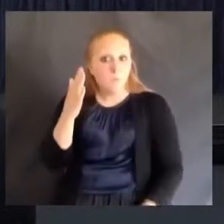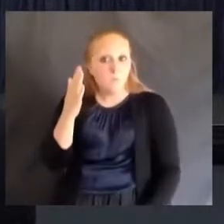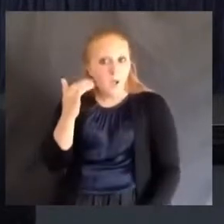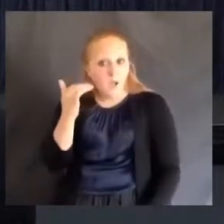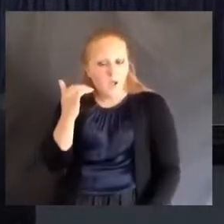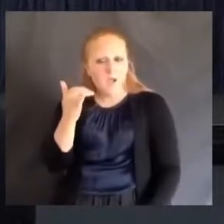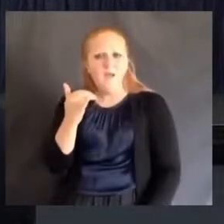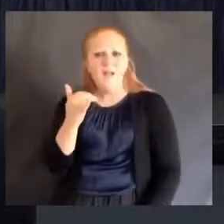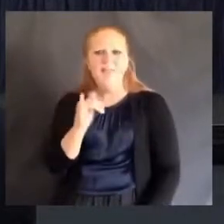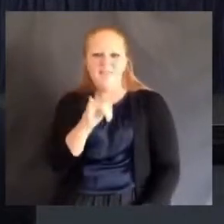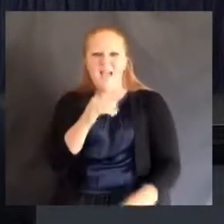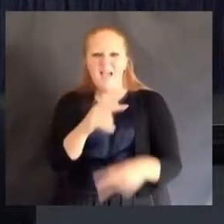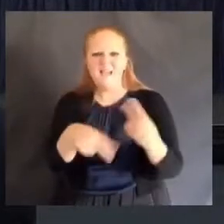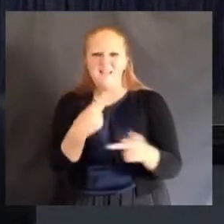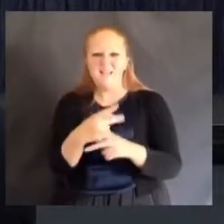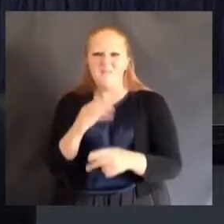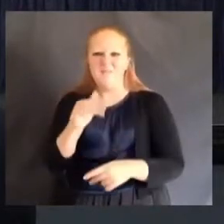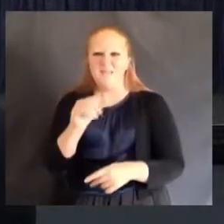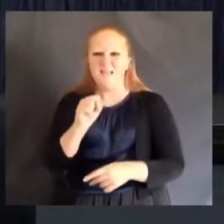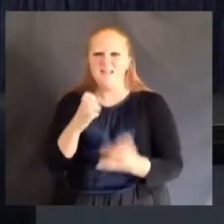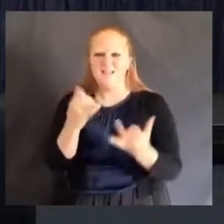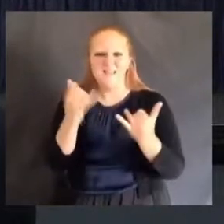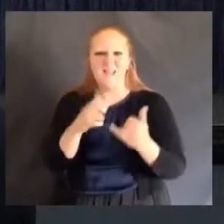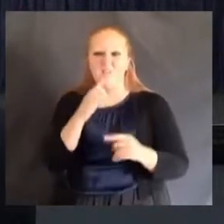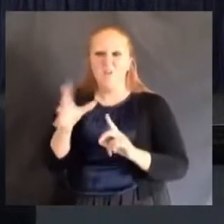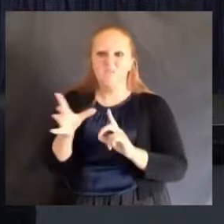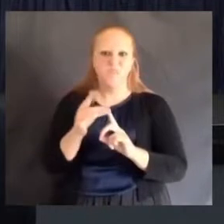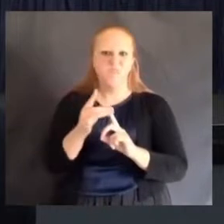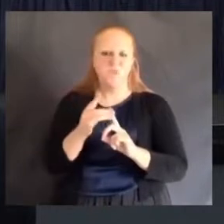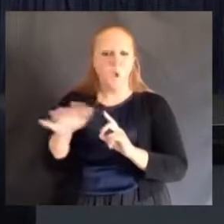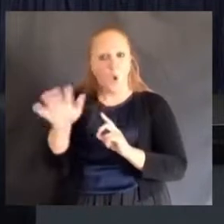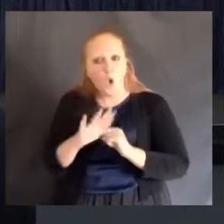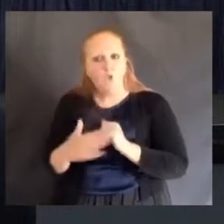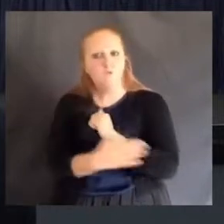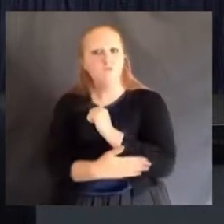of cases nationwide. Is that something you're concerned about,